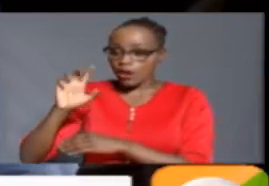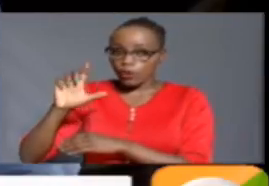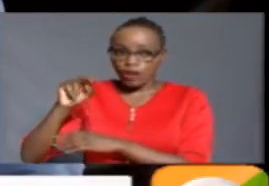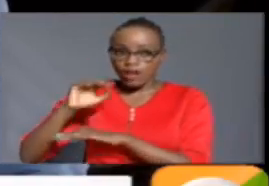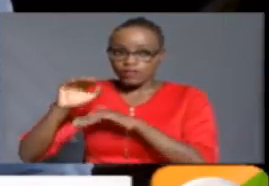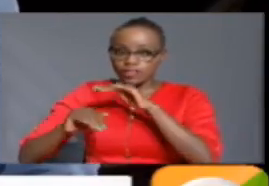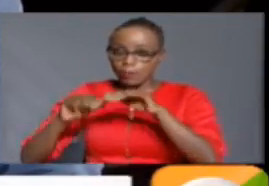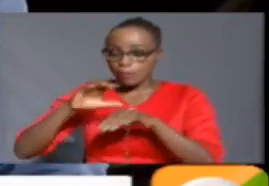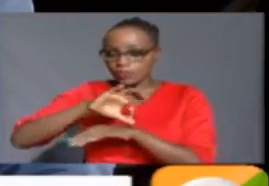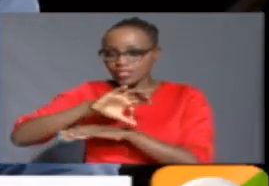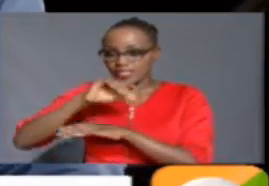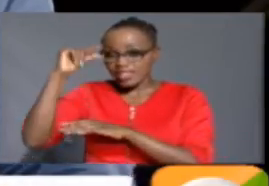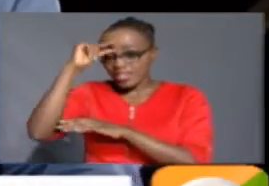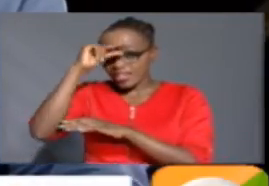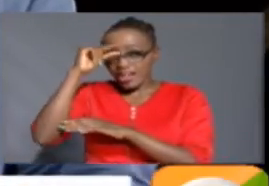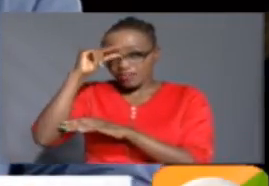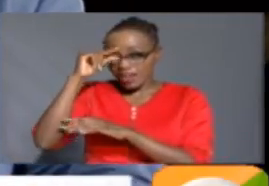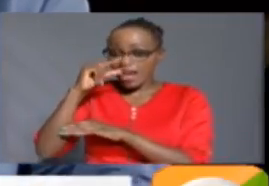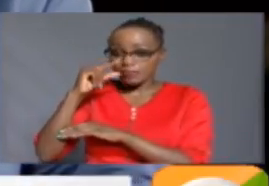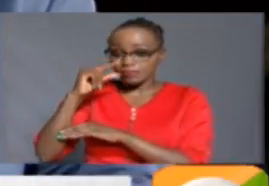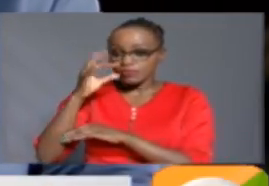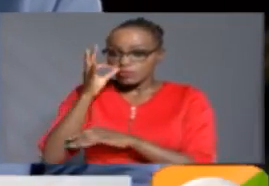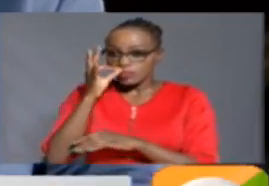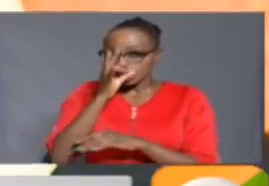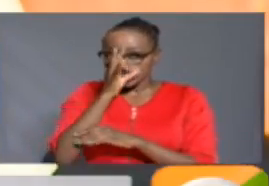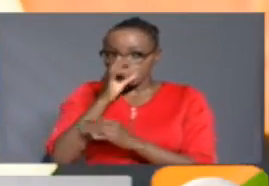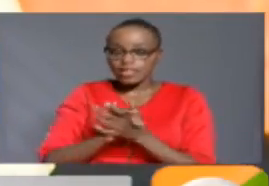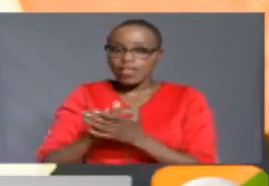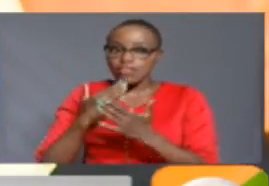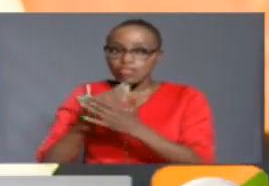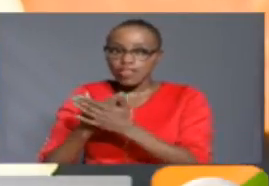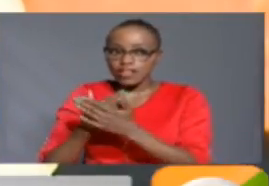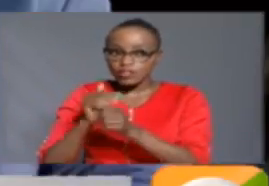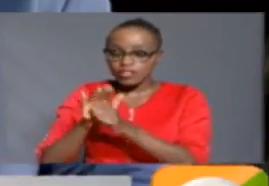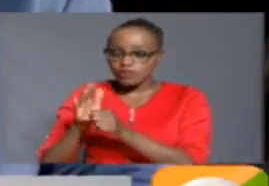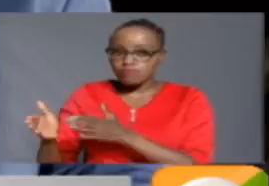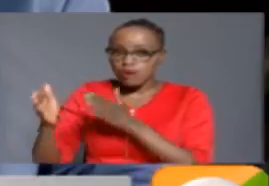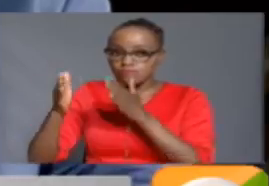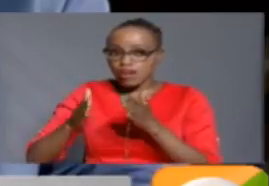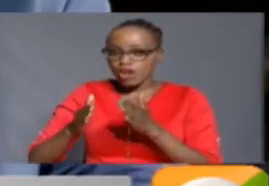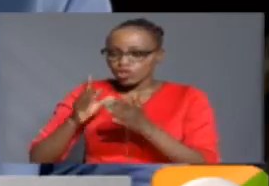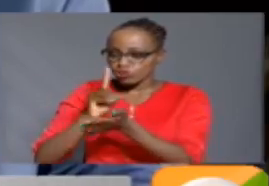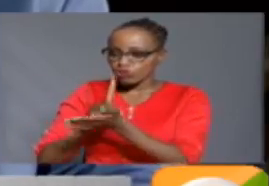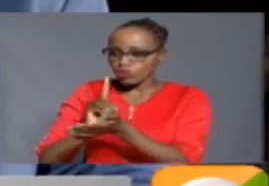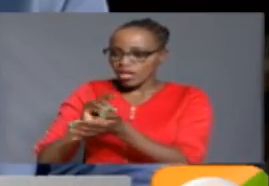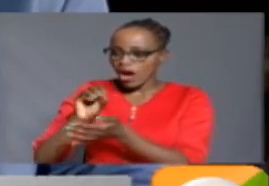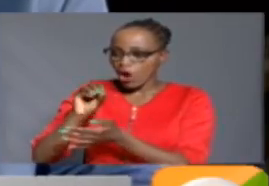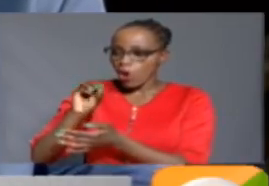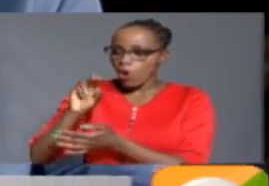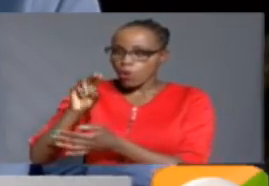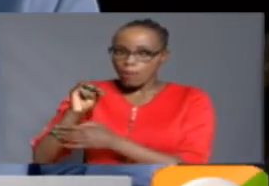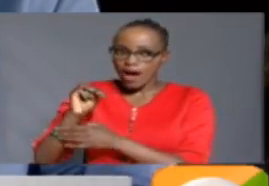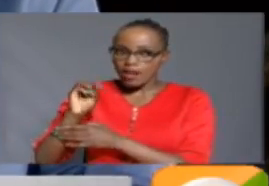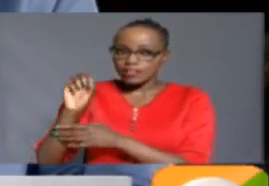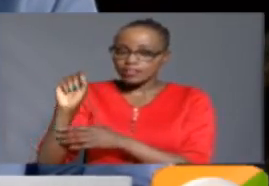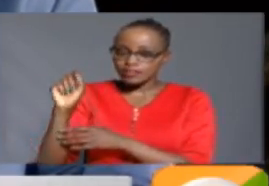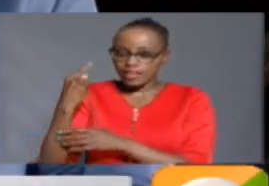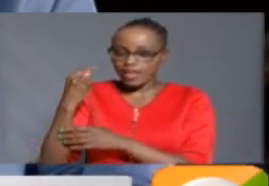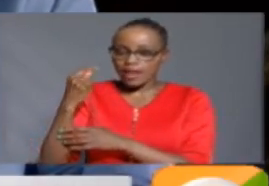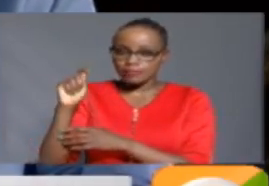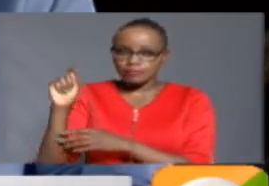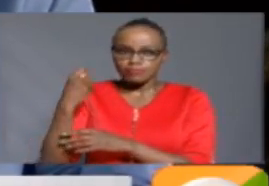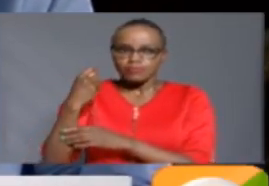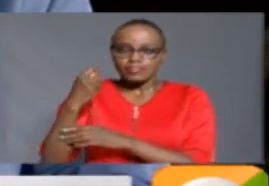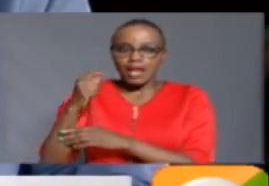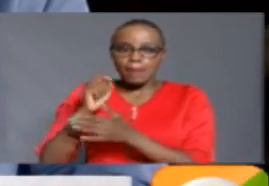Deputy Governor, Nyeri County. Thank you so much for making time for us. Thank you. Followed by Dr. Ouma Oluga, Kenya Medical Practitioners and Dentists